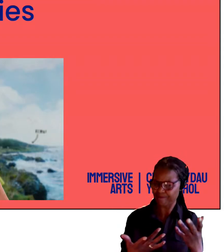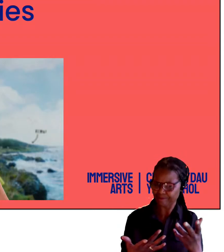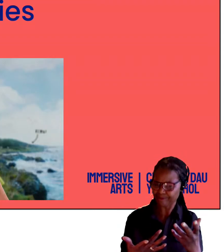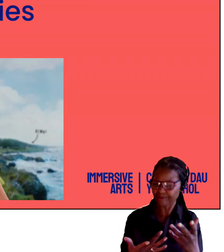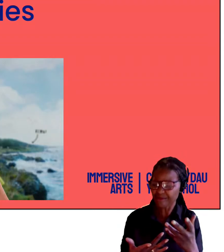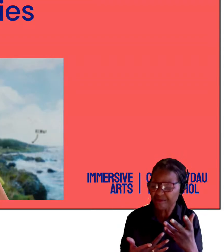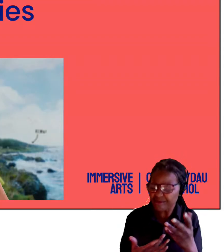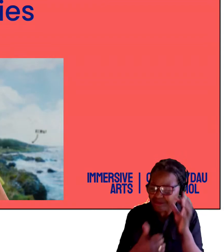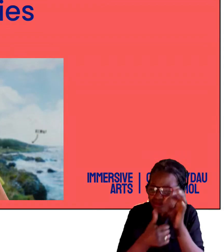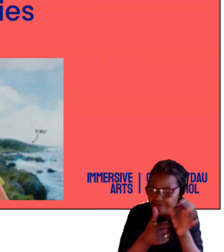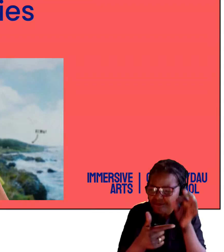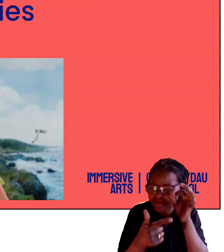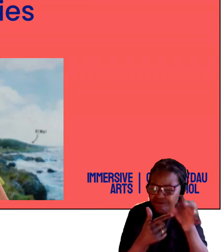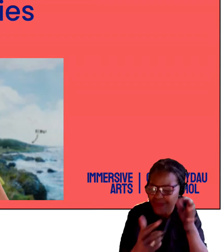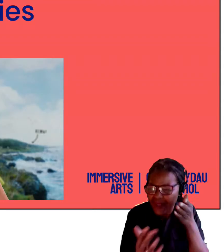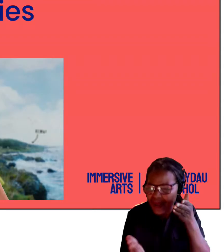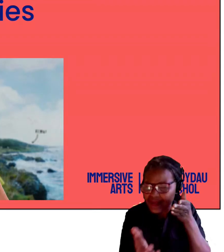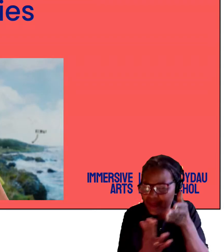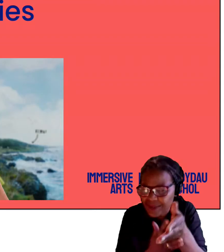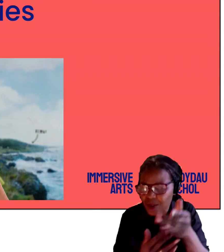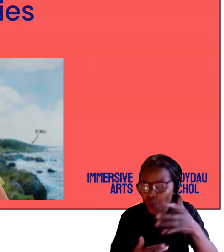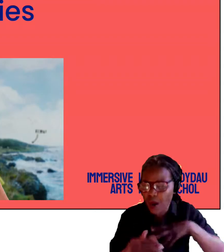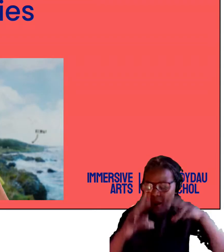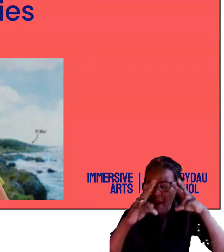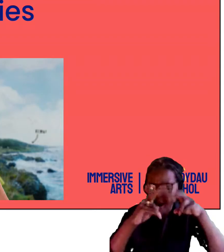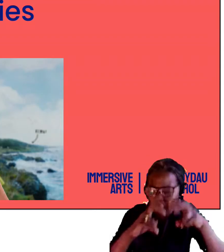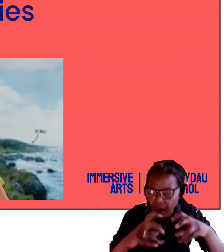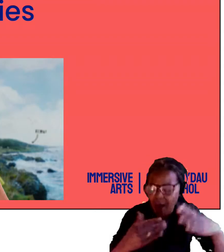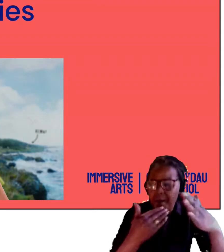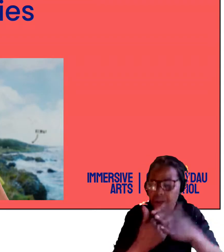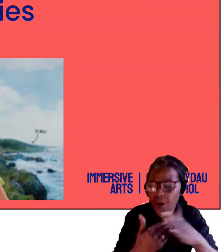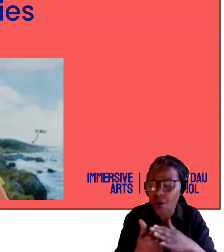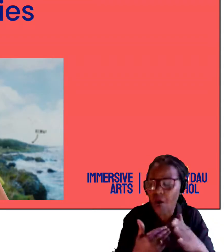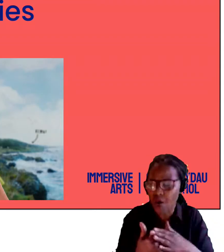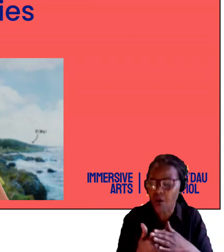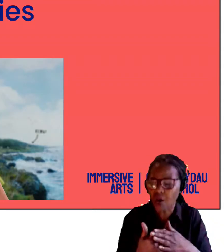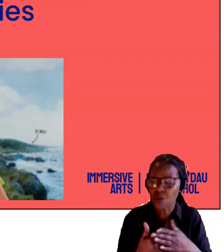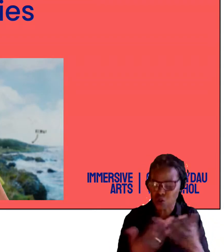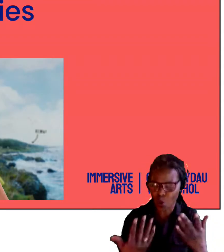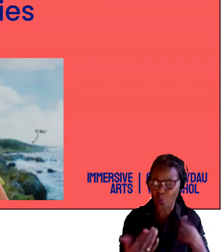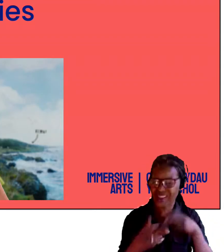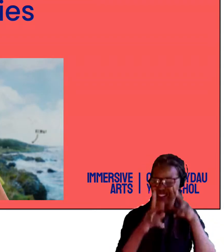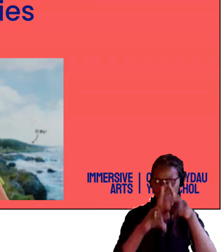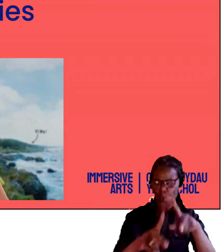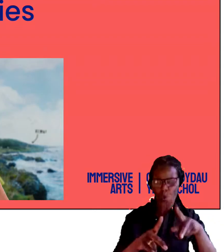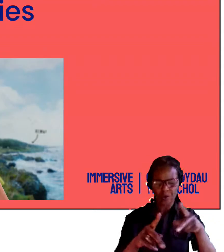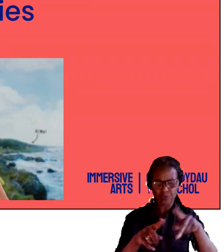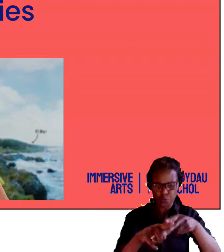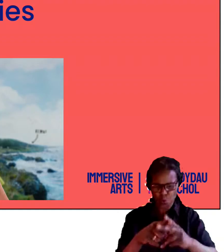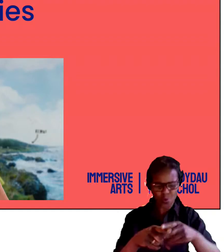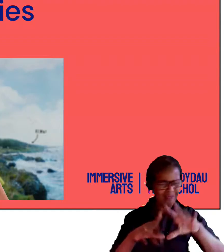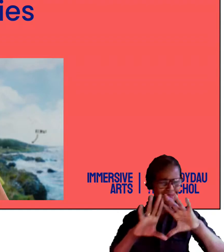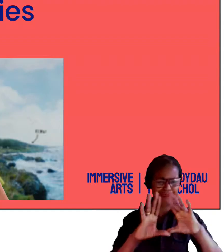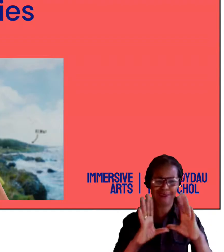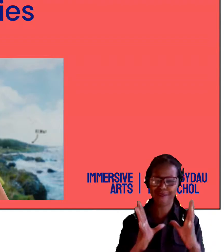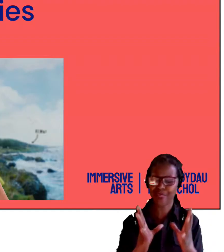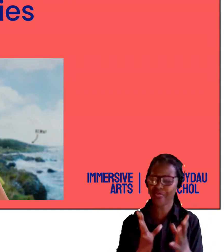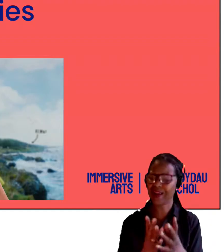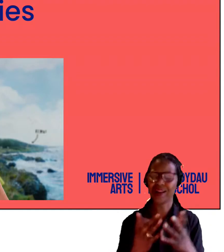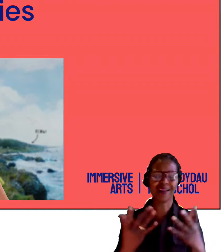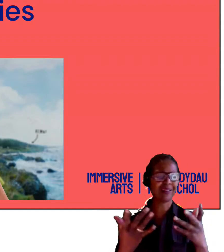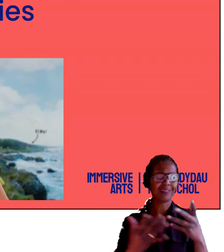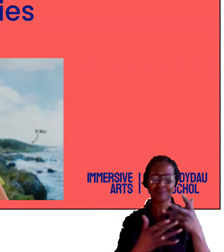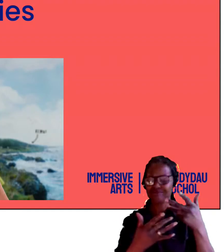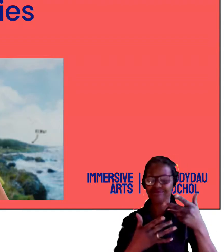the accessibility or inaccessibility of these tools. So we saw everything from what you would expect as 360 video or film,